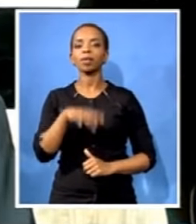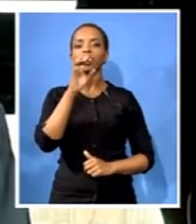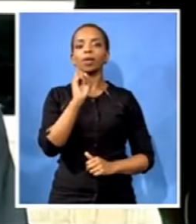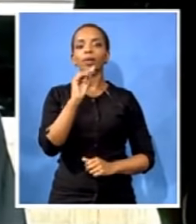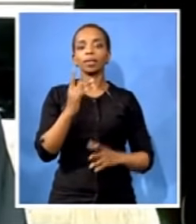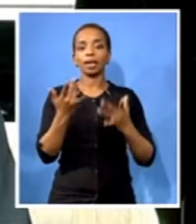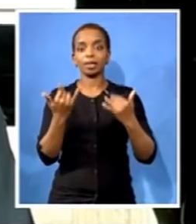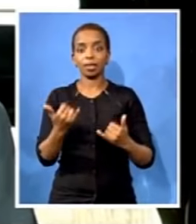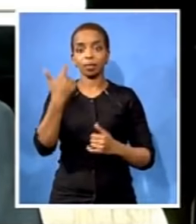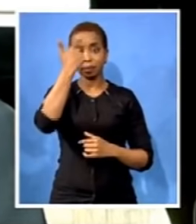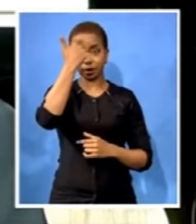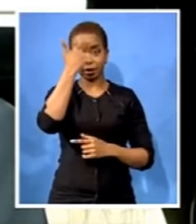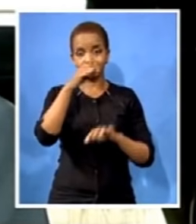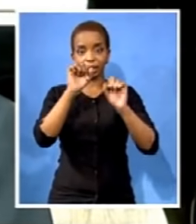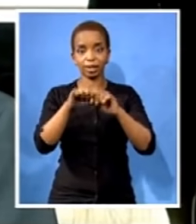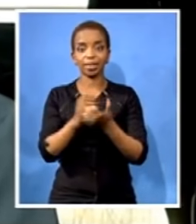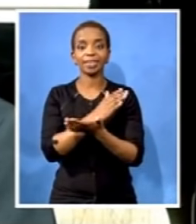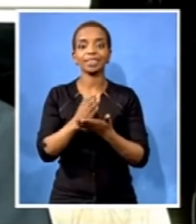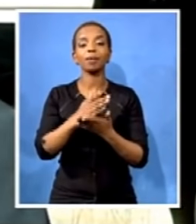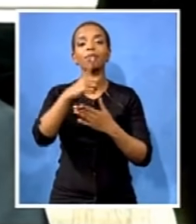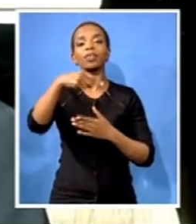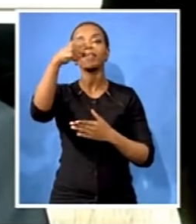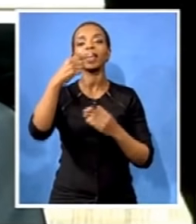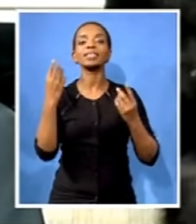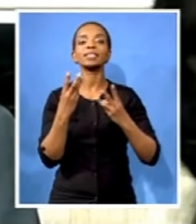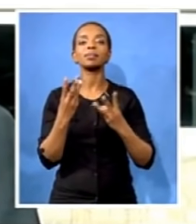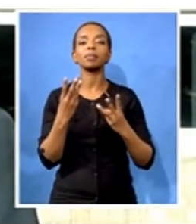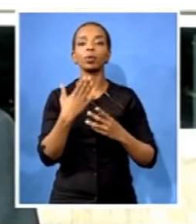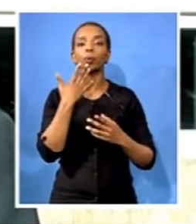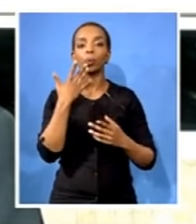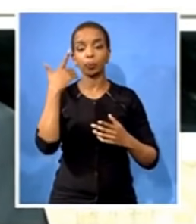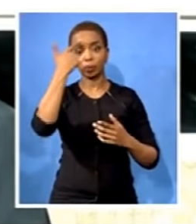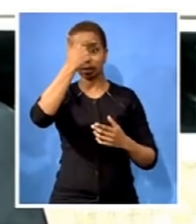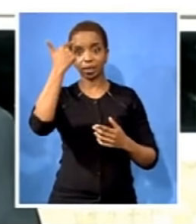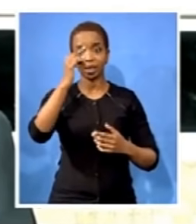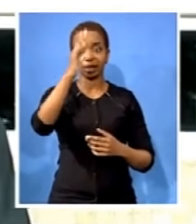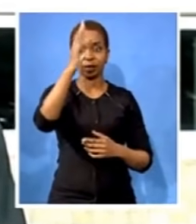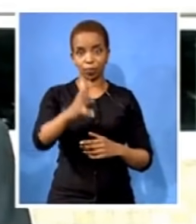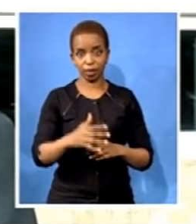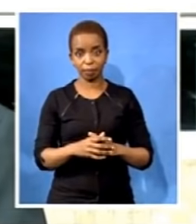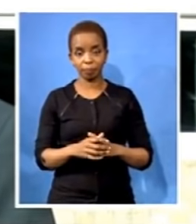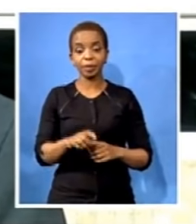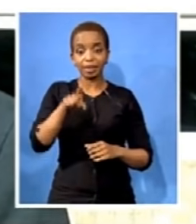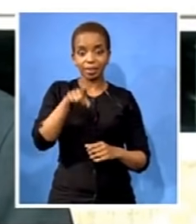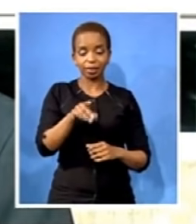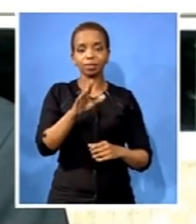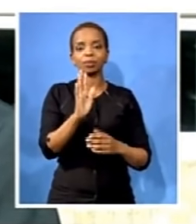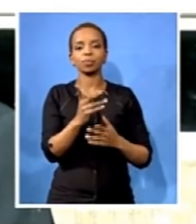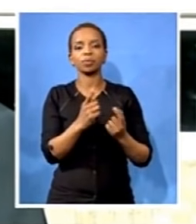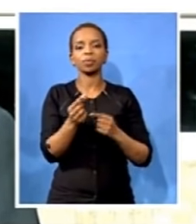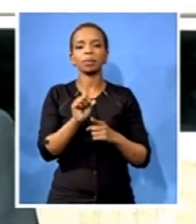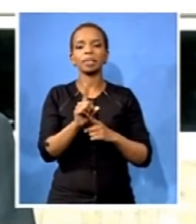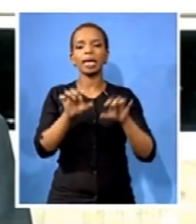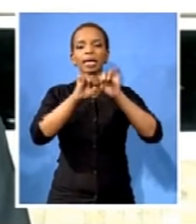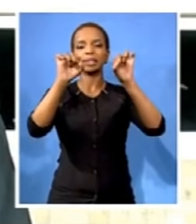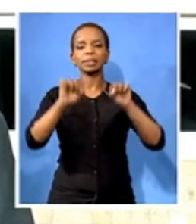go through the scanners. We're going to be rolling them out through the Gautrain system. We'll then be able to pilot